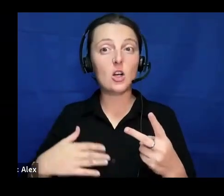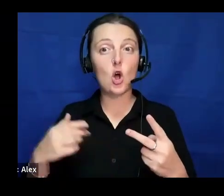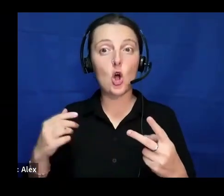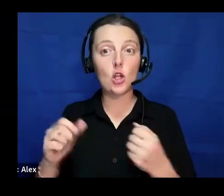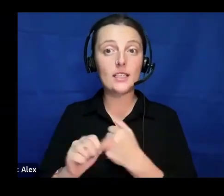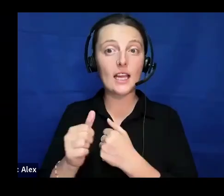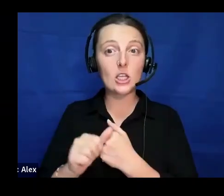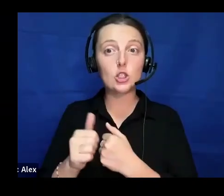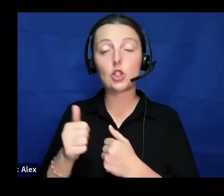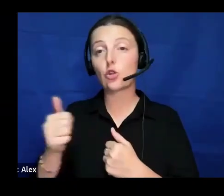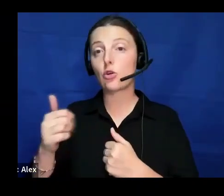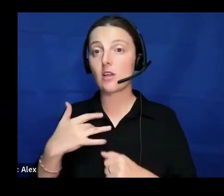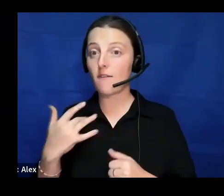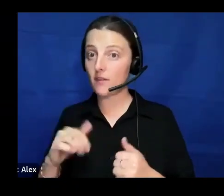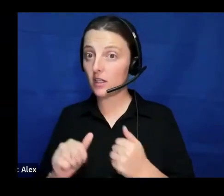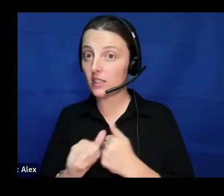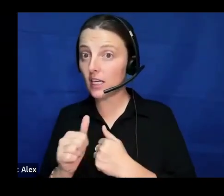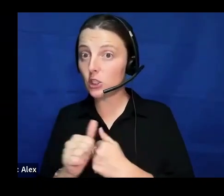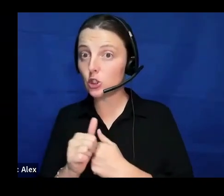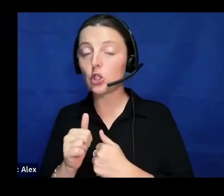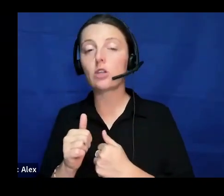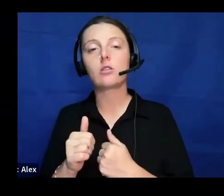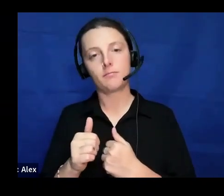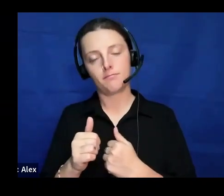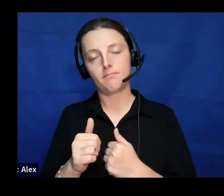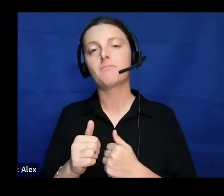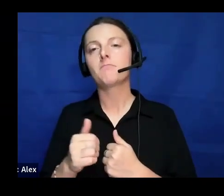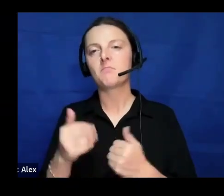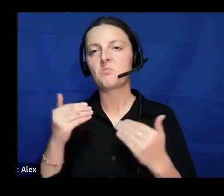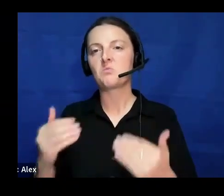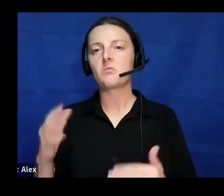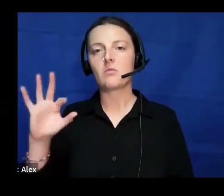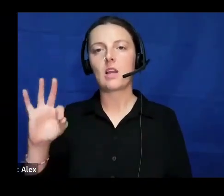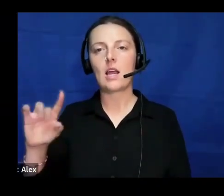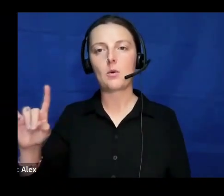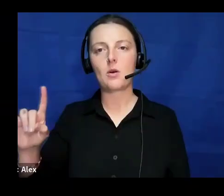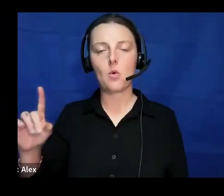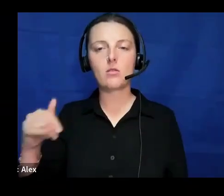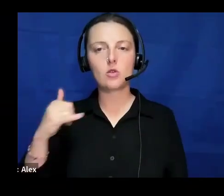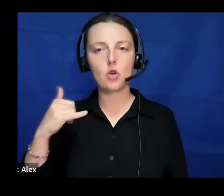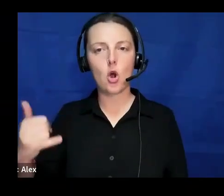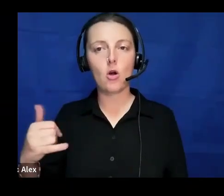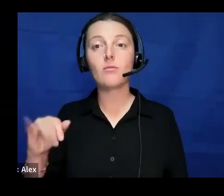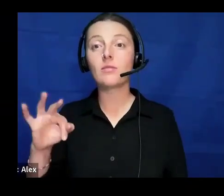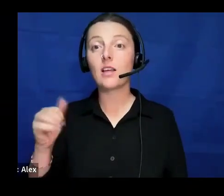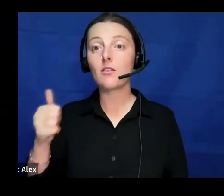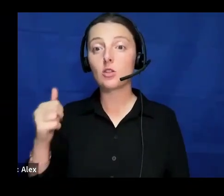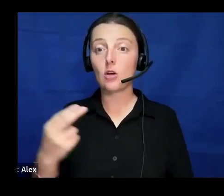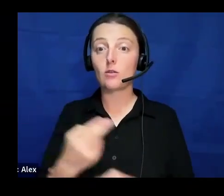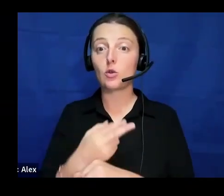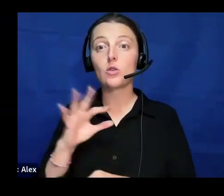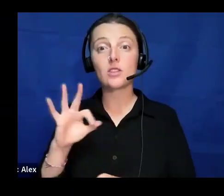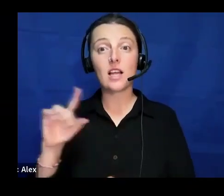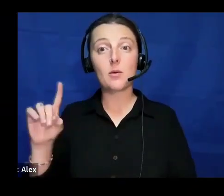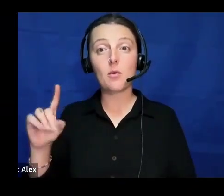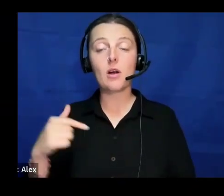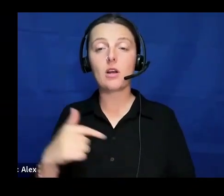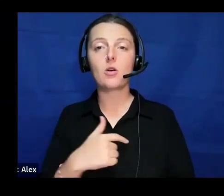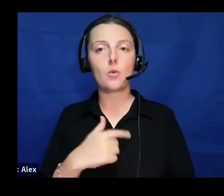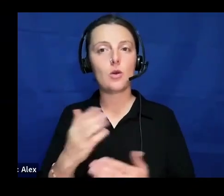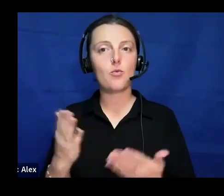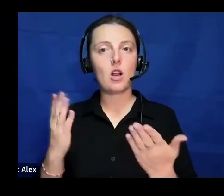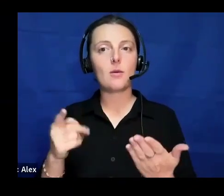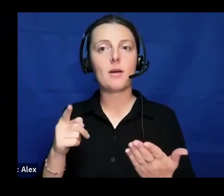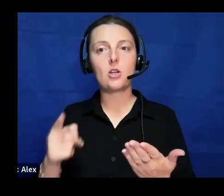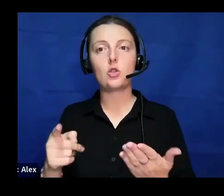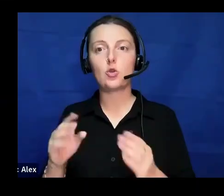then 911 would be the right way to go. And so if you use 911, we always recommend that you clearly state that it's a